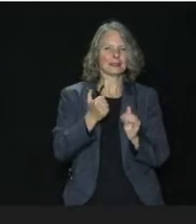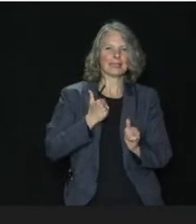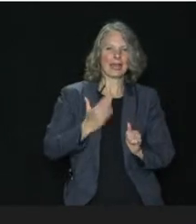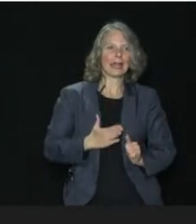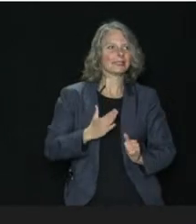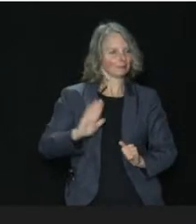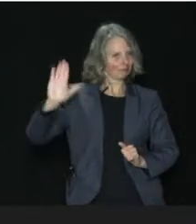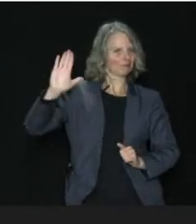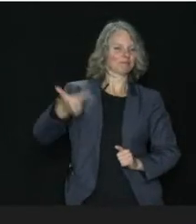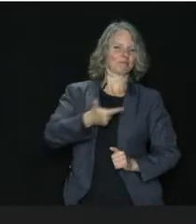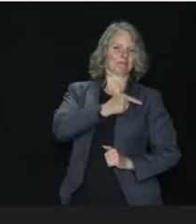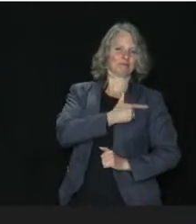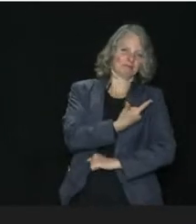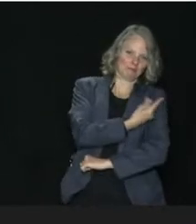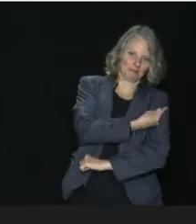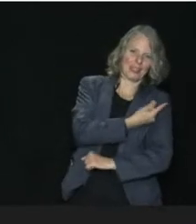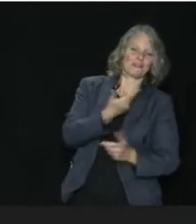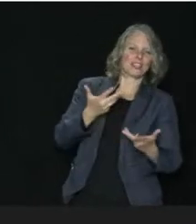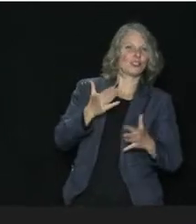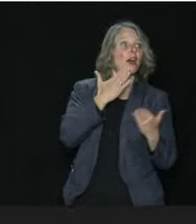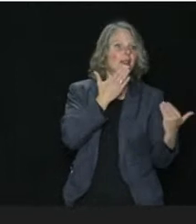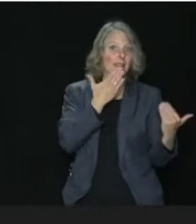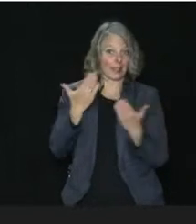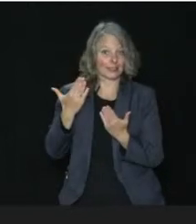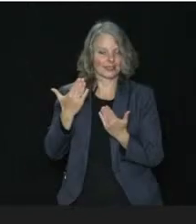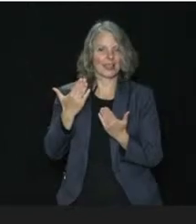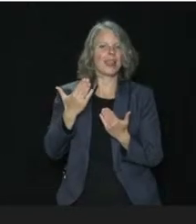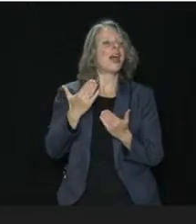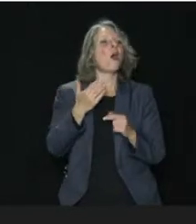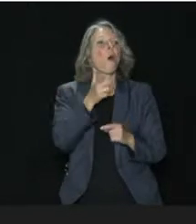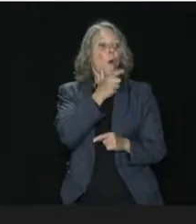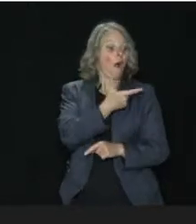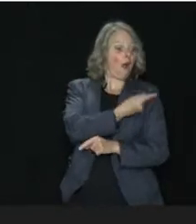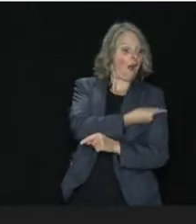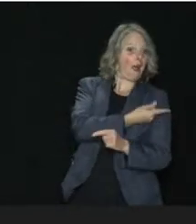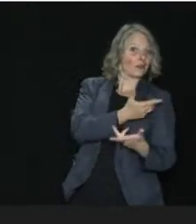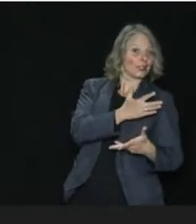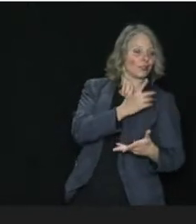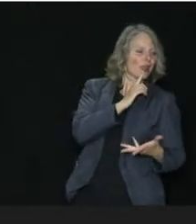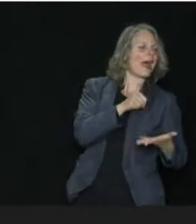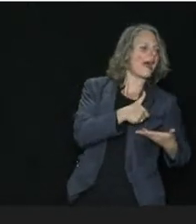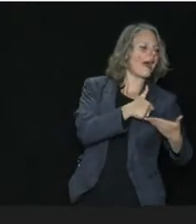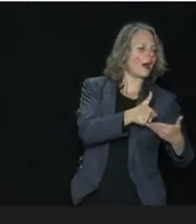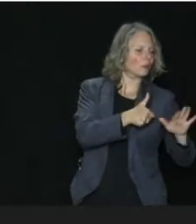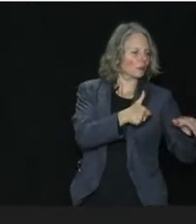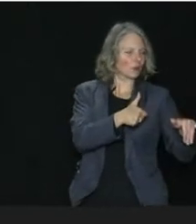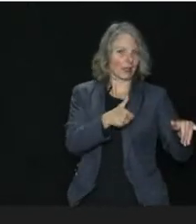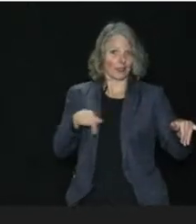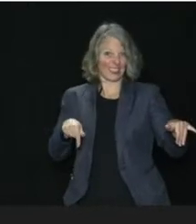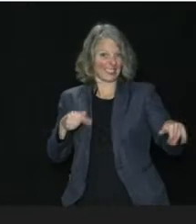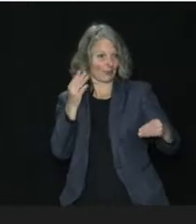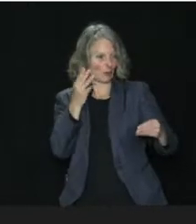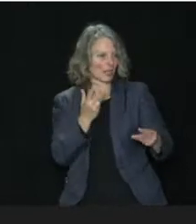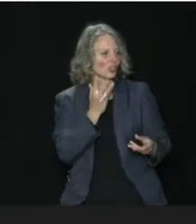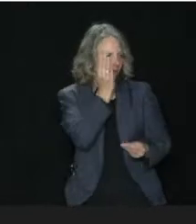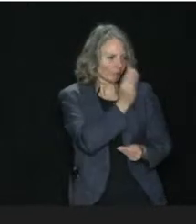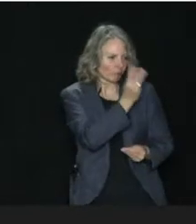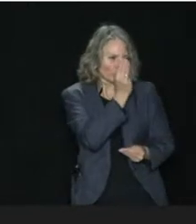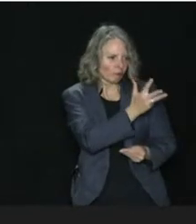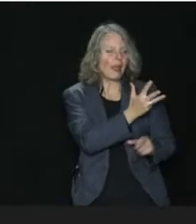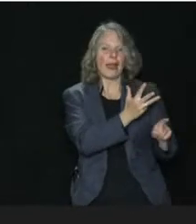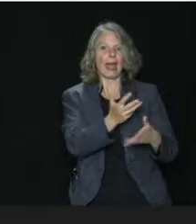up to get vaccinated, and the many among them who are actively helping others by sharing credible information and assisting in other